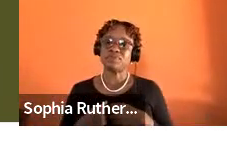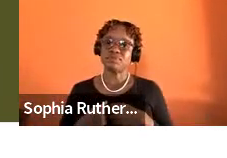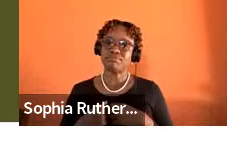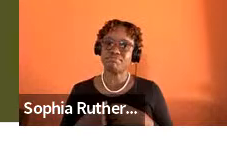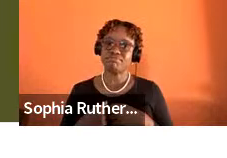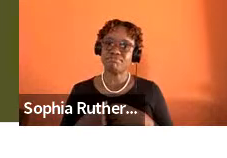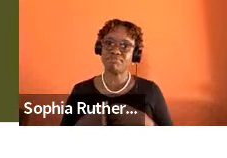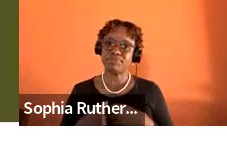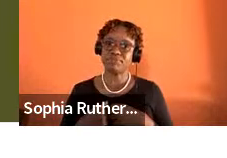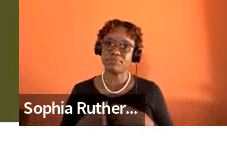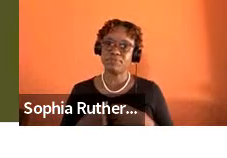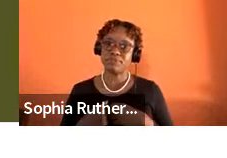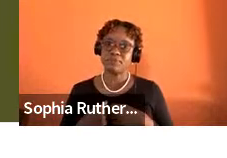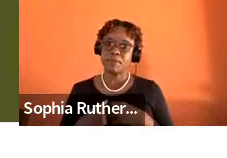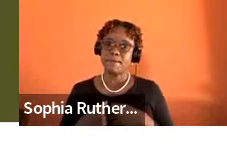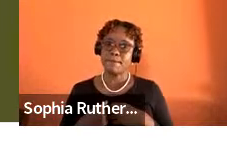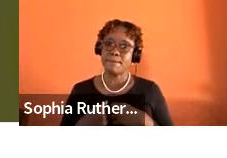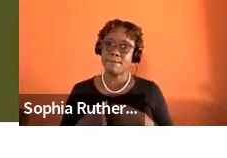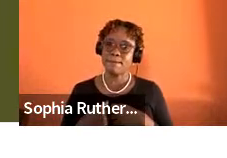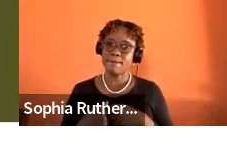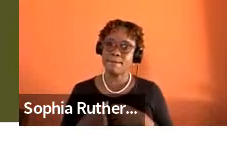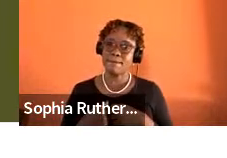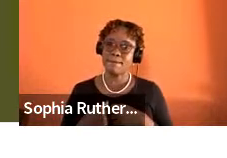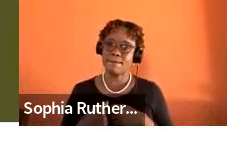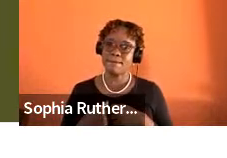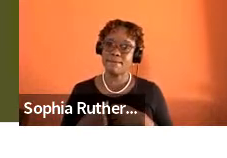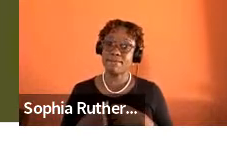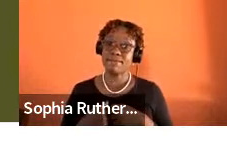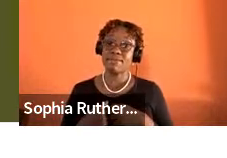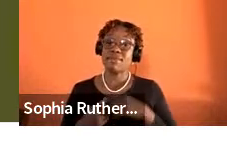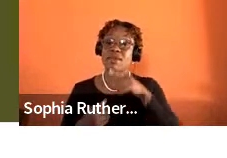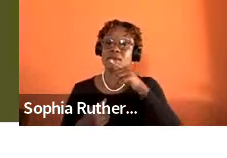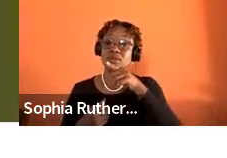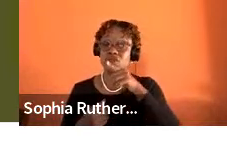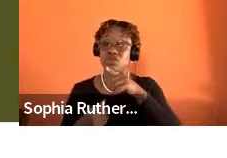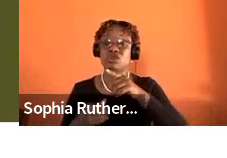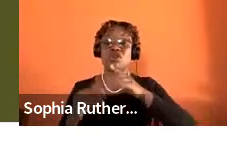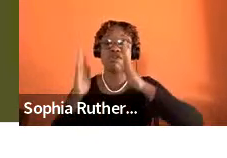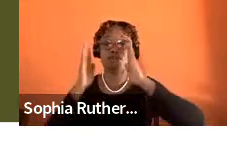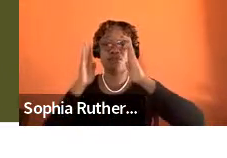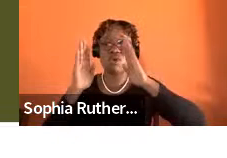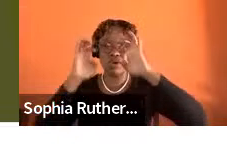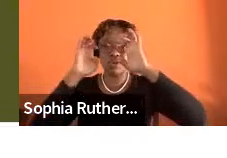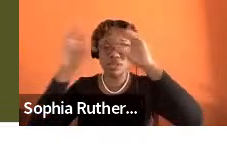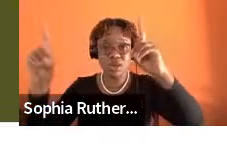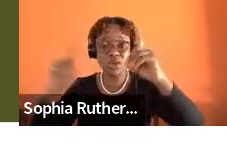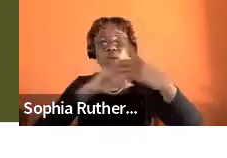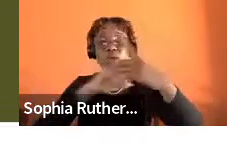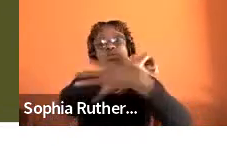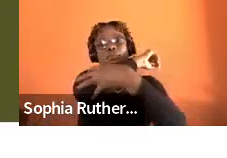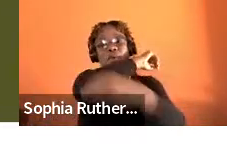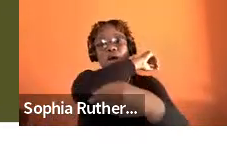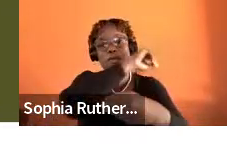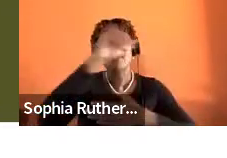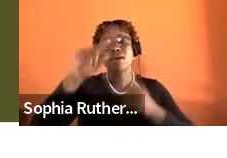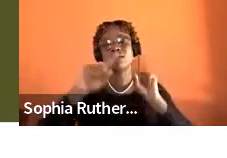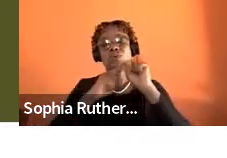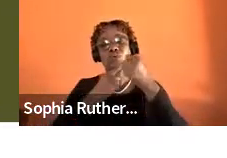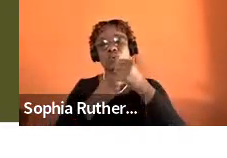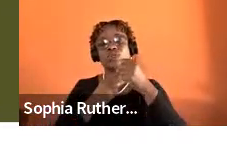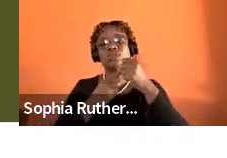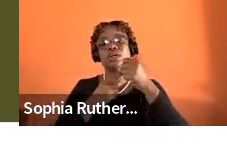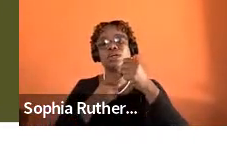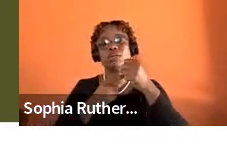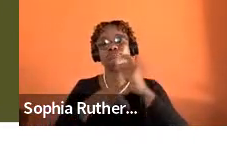disability studies. She has focused on education, poverty, and social care. Now we